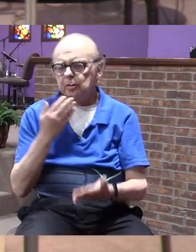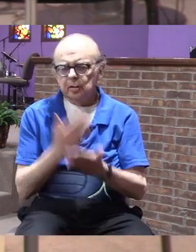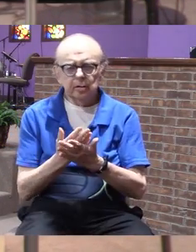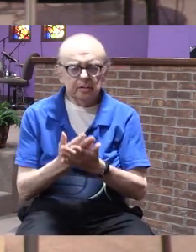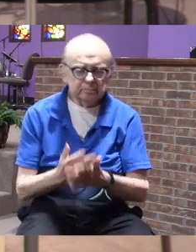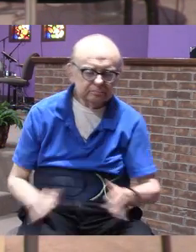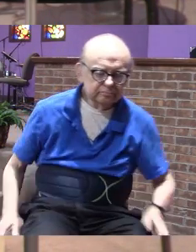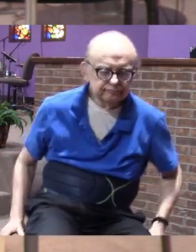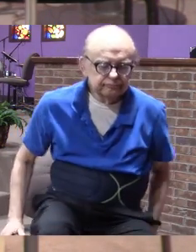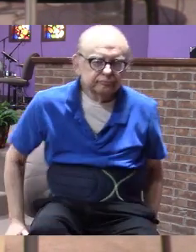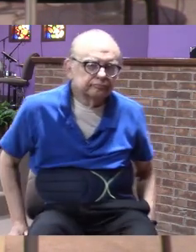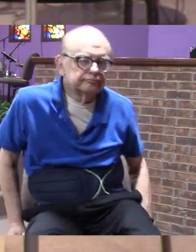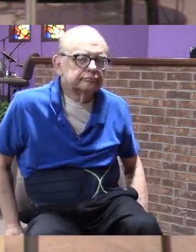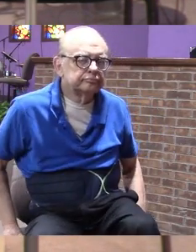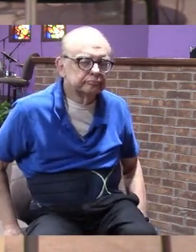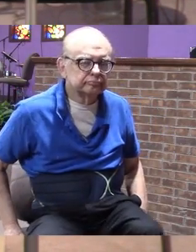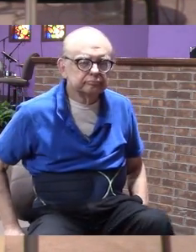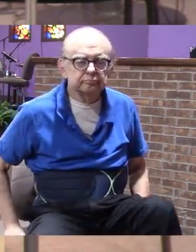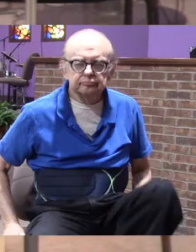rain,